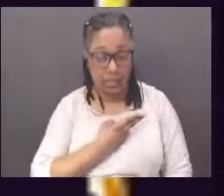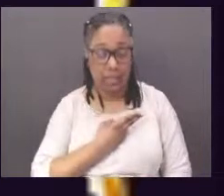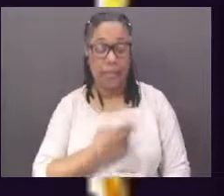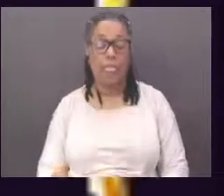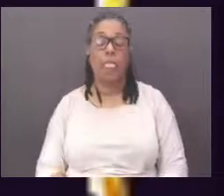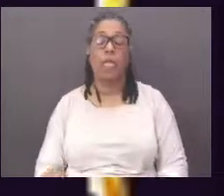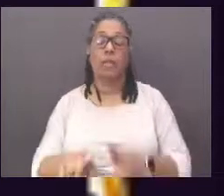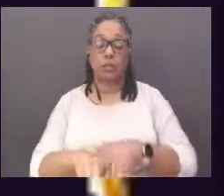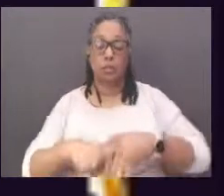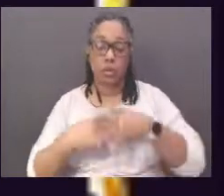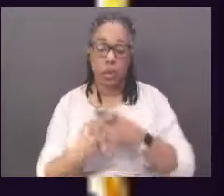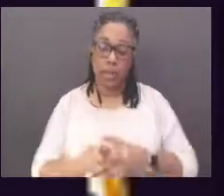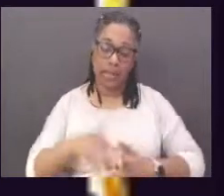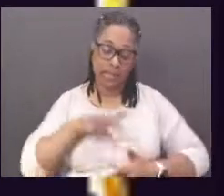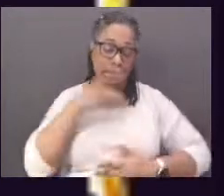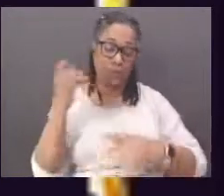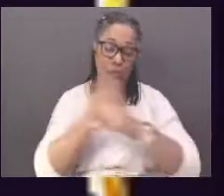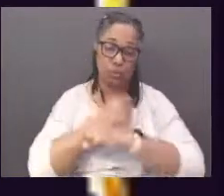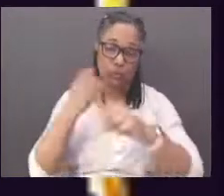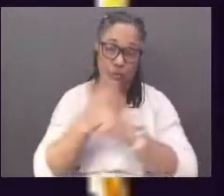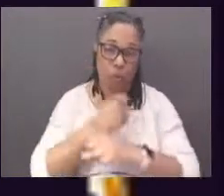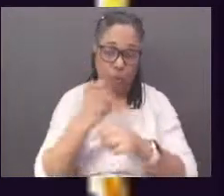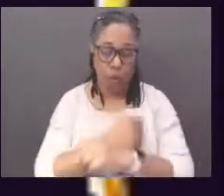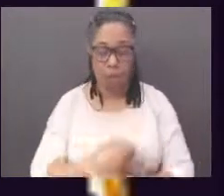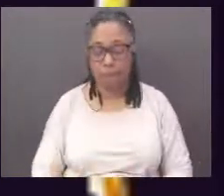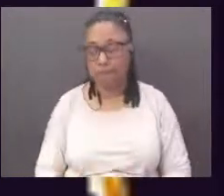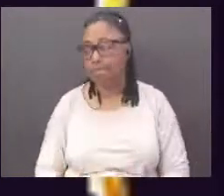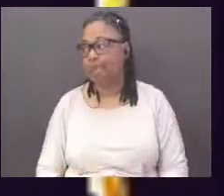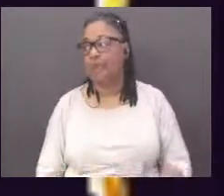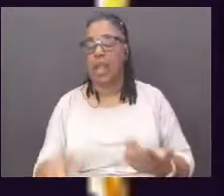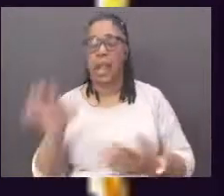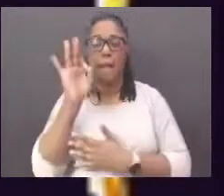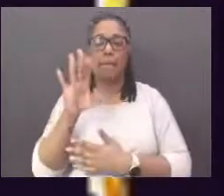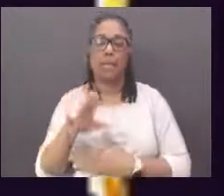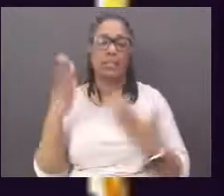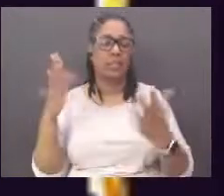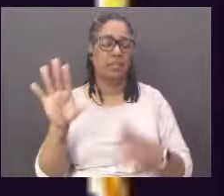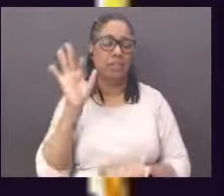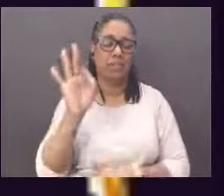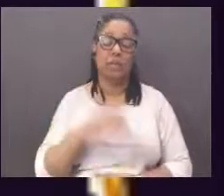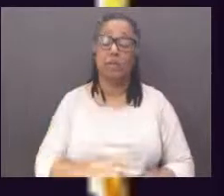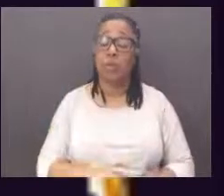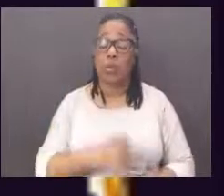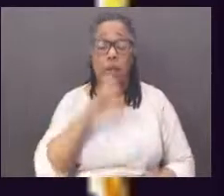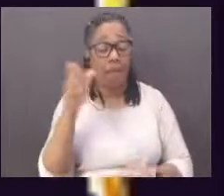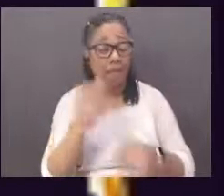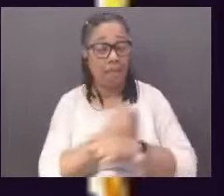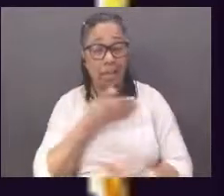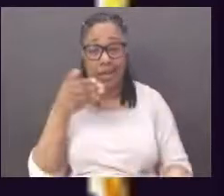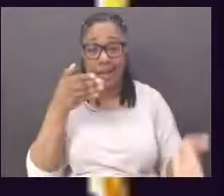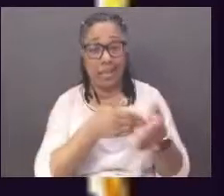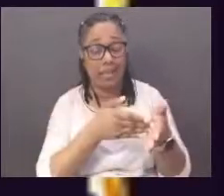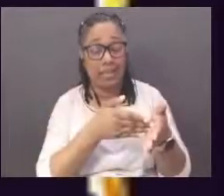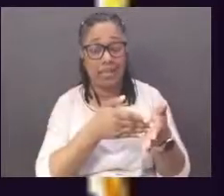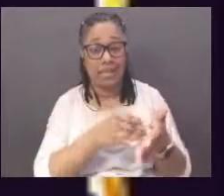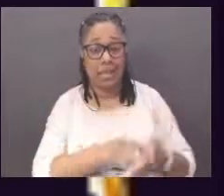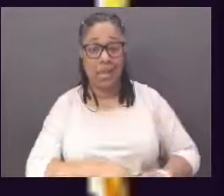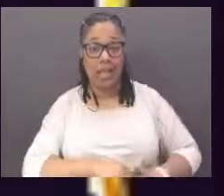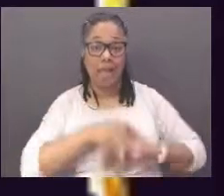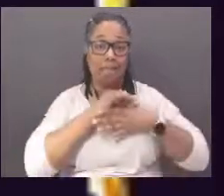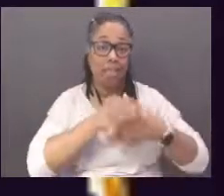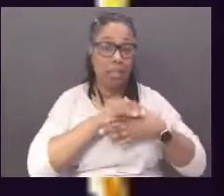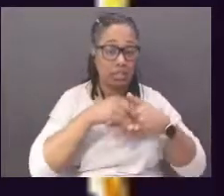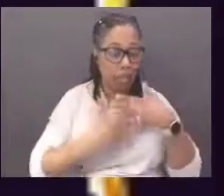lightly. You've heard Pastor preach it. We do not fight against flesh and blood. And we need to stop